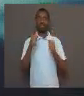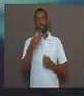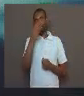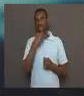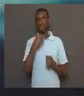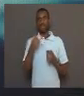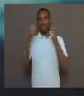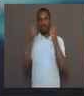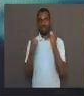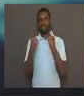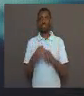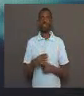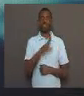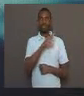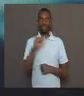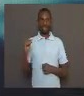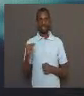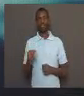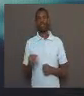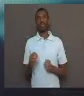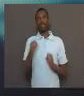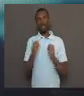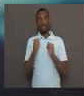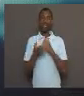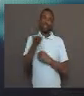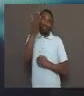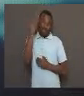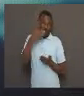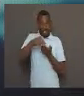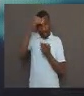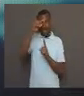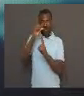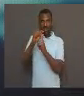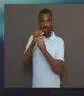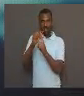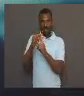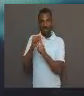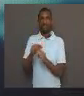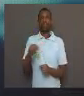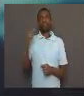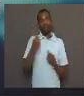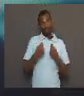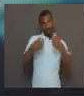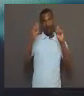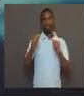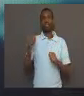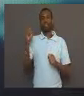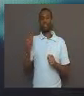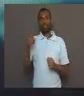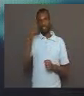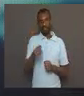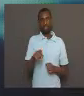capacity and relate our previous terms to experiments